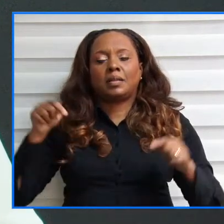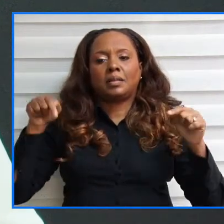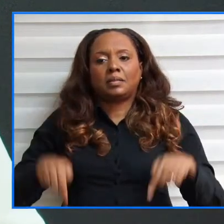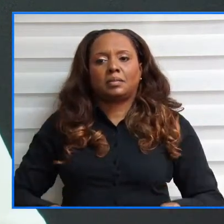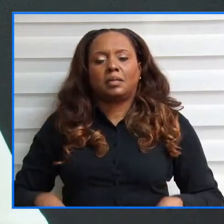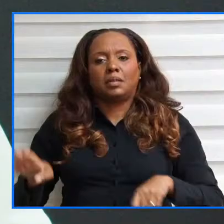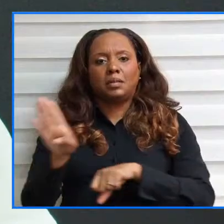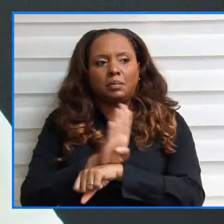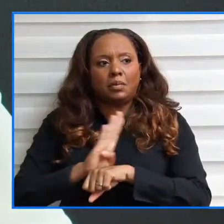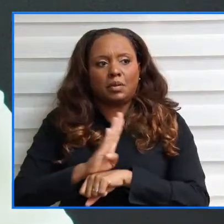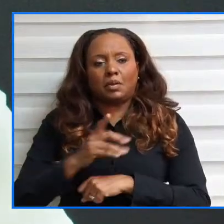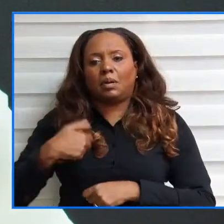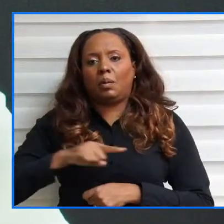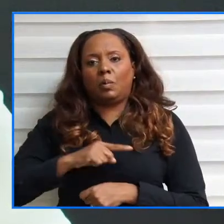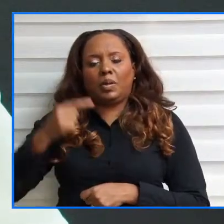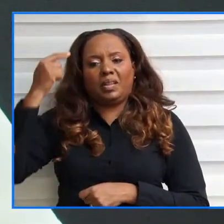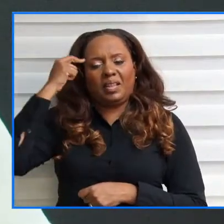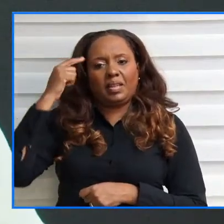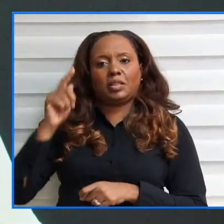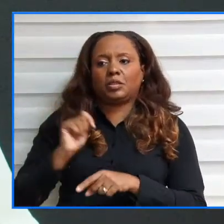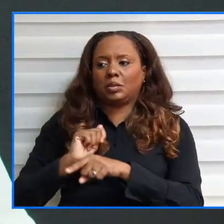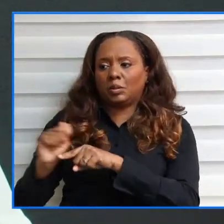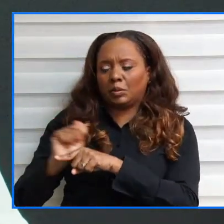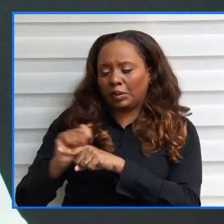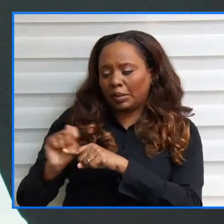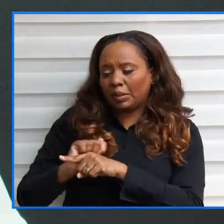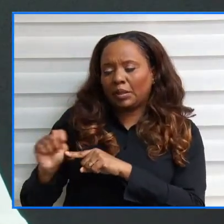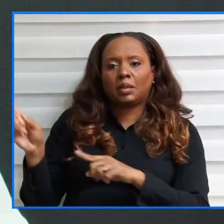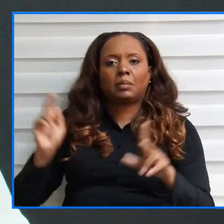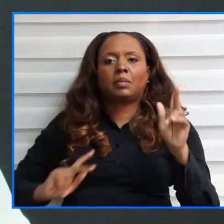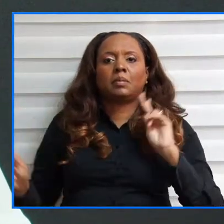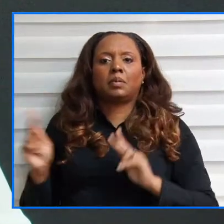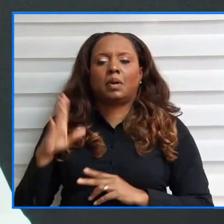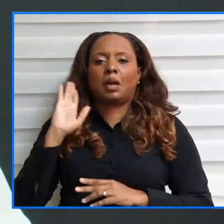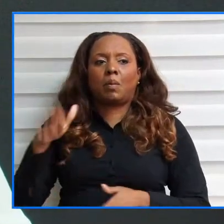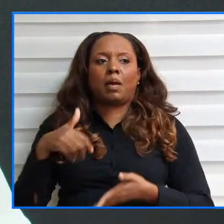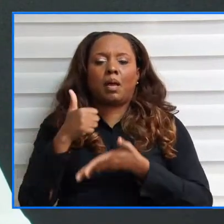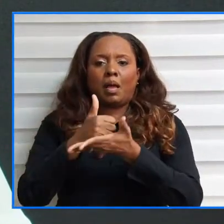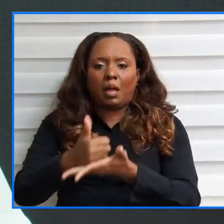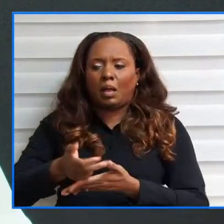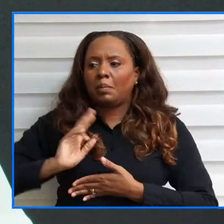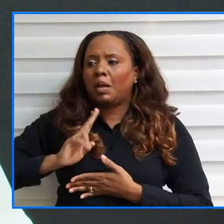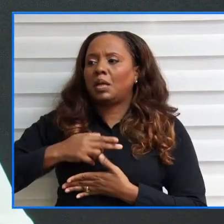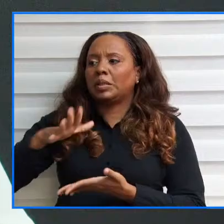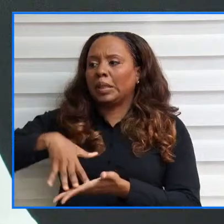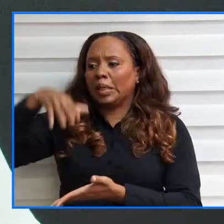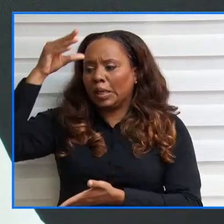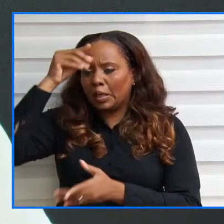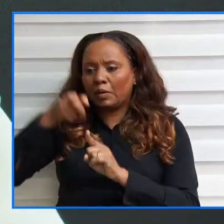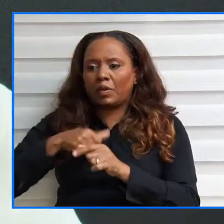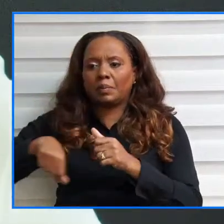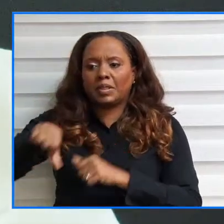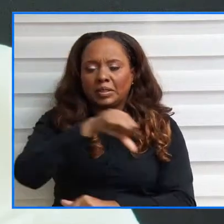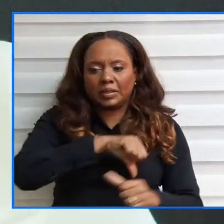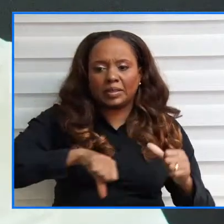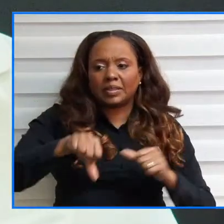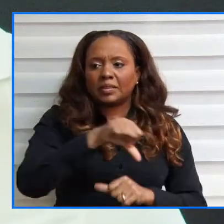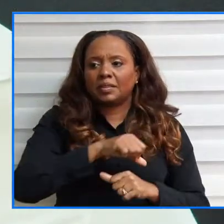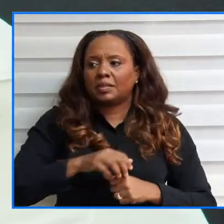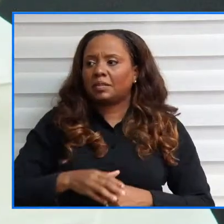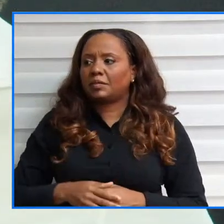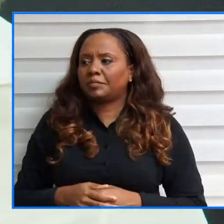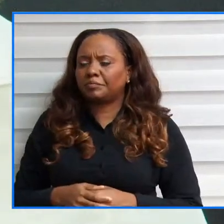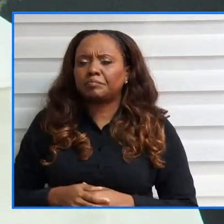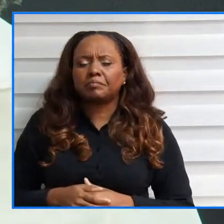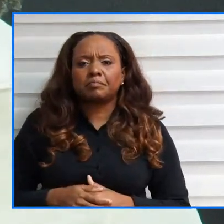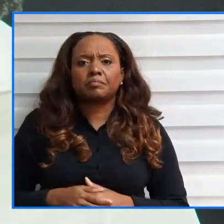that the actual trading of personnel will help us to be able to learn from each other in meaningful ways,